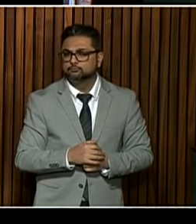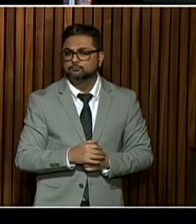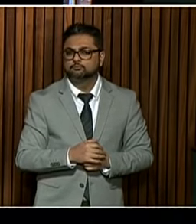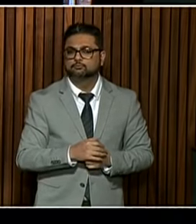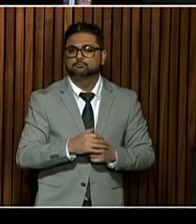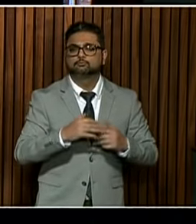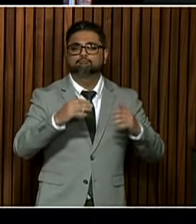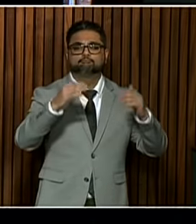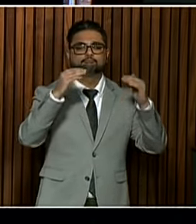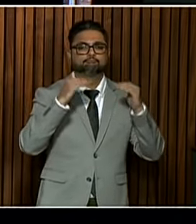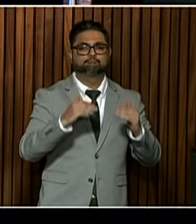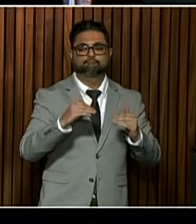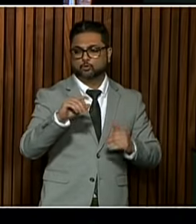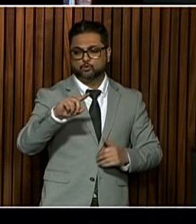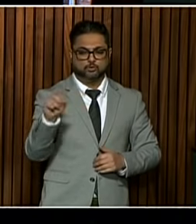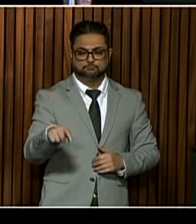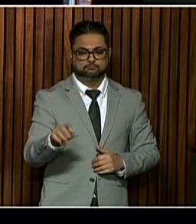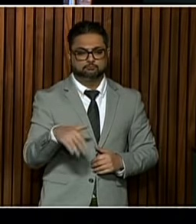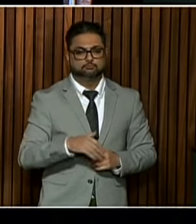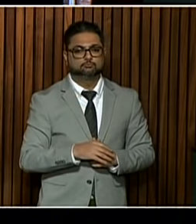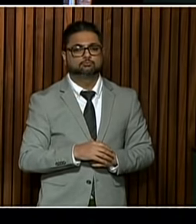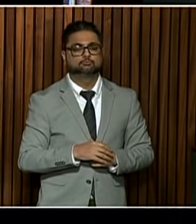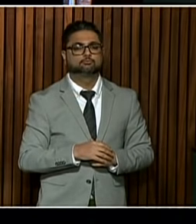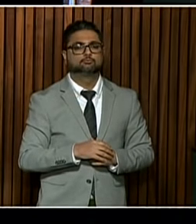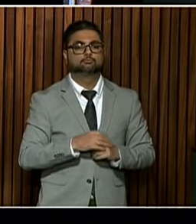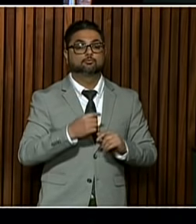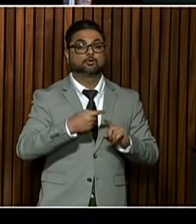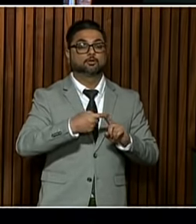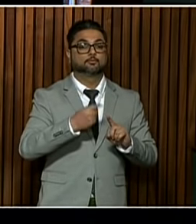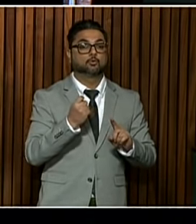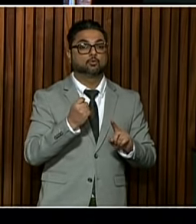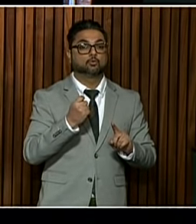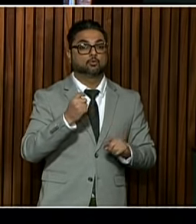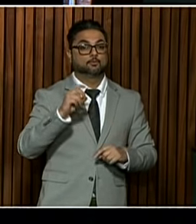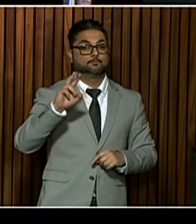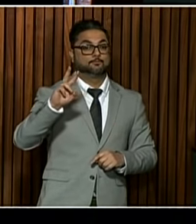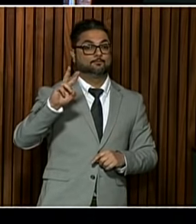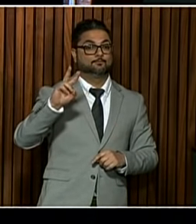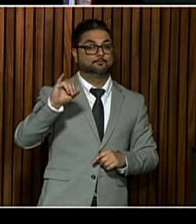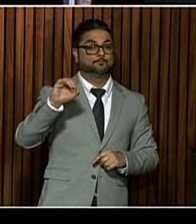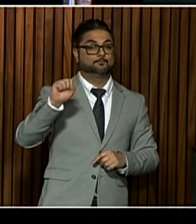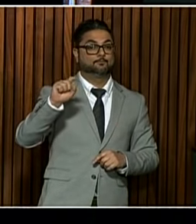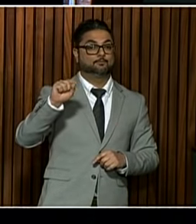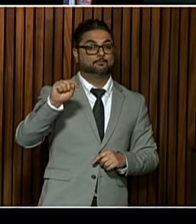Your next question comes from Mo Fahim with Vista Radio. Please go ahead.